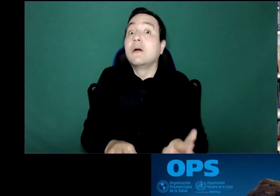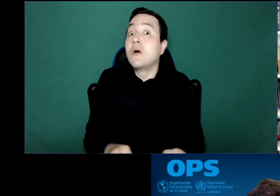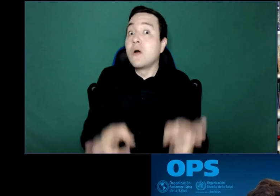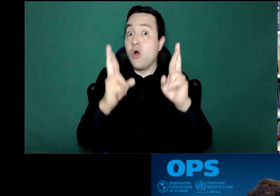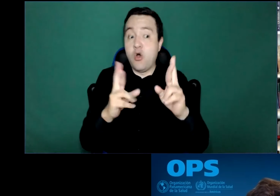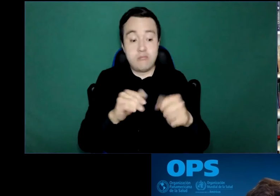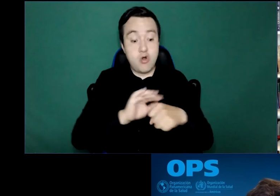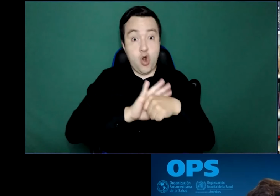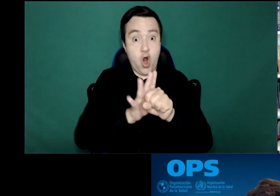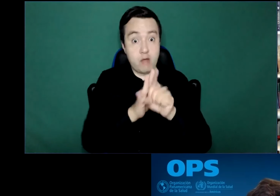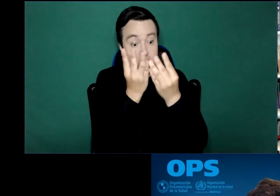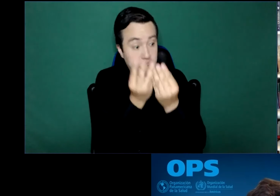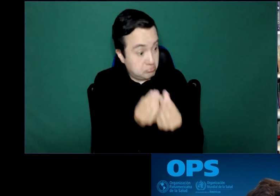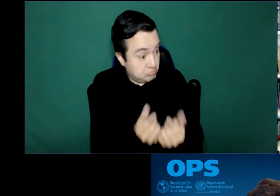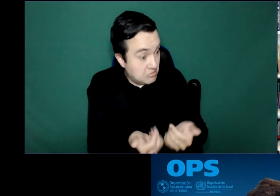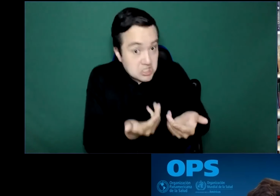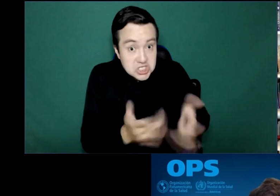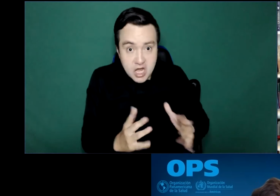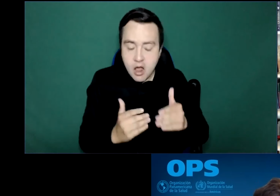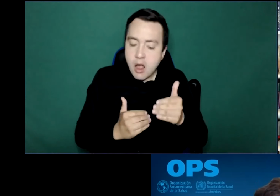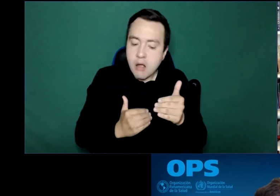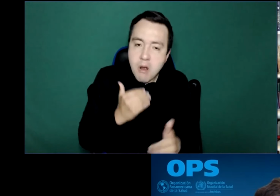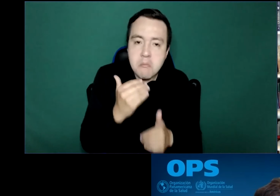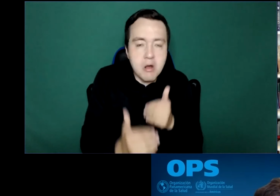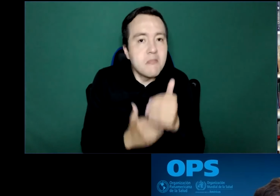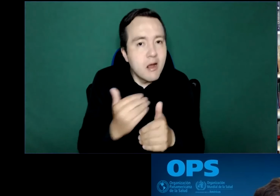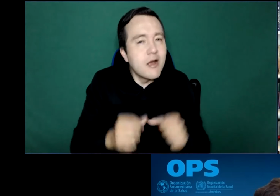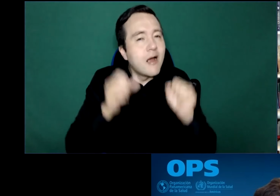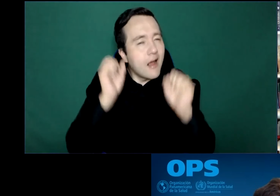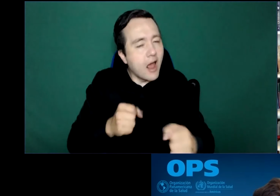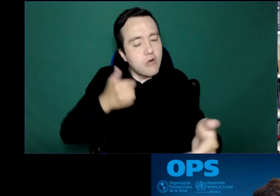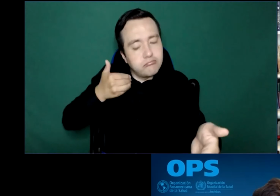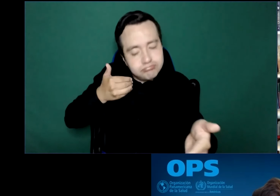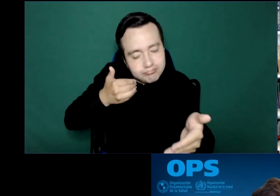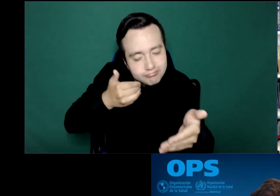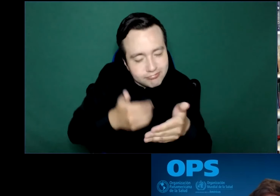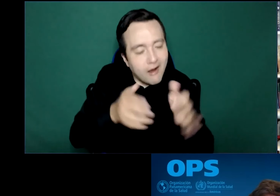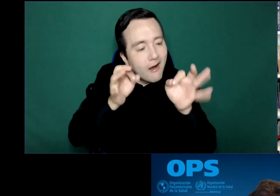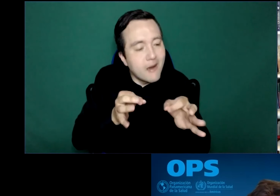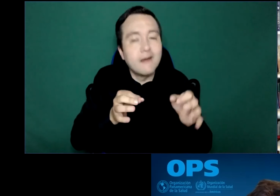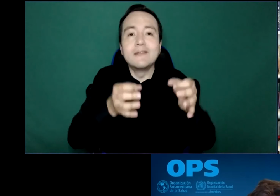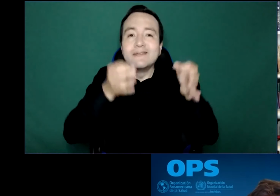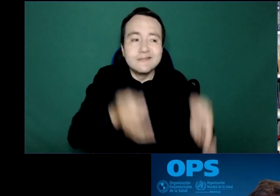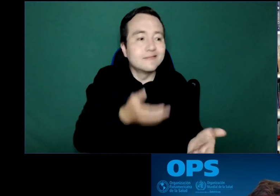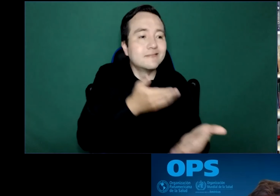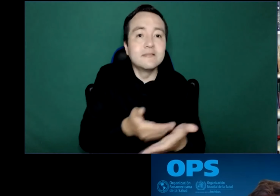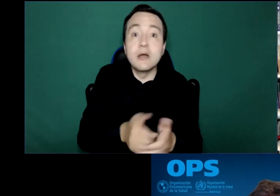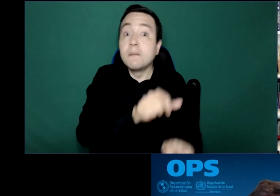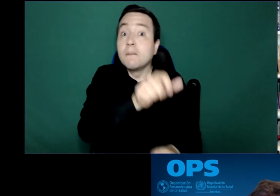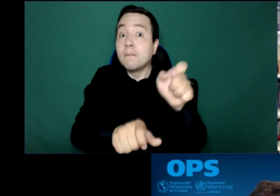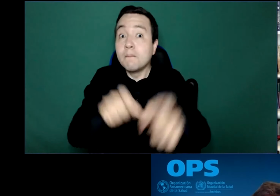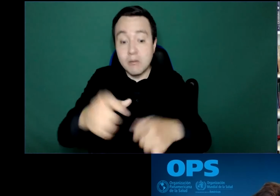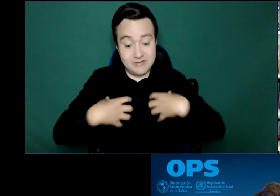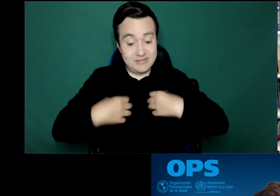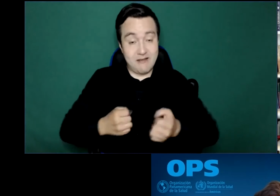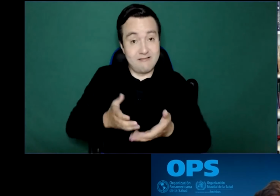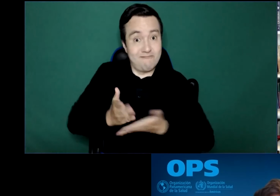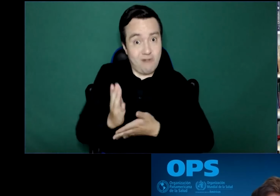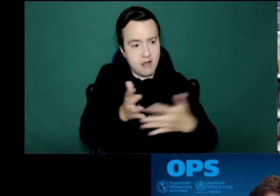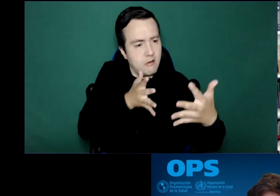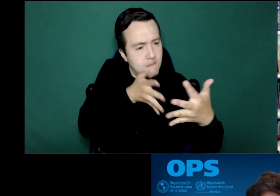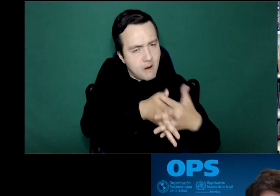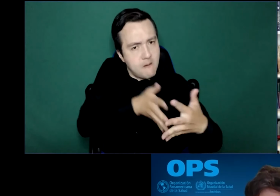post-COVID-19 era to bring us closer to ensure the right to health for all,